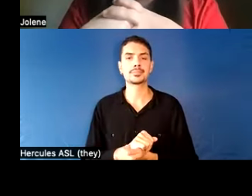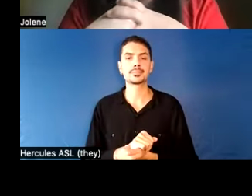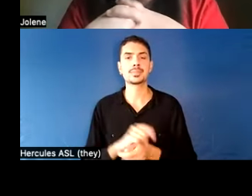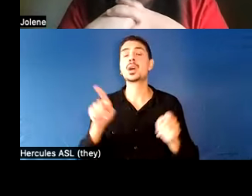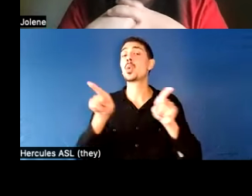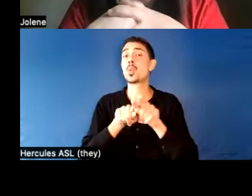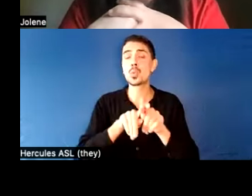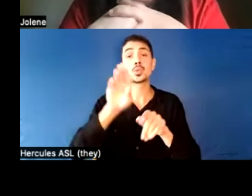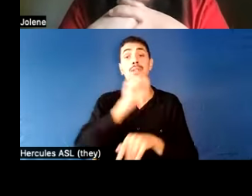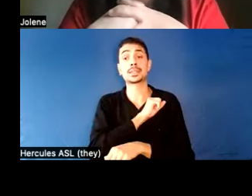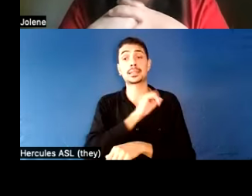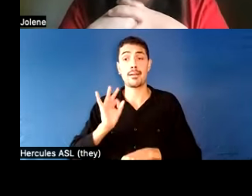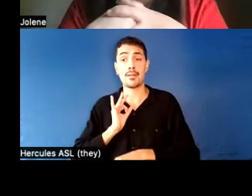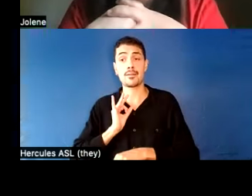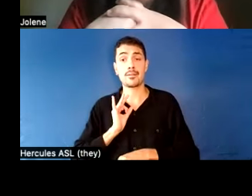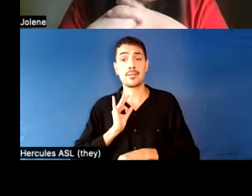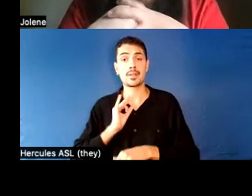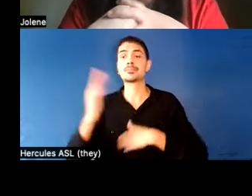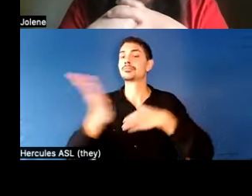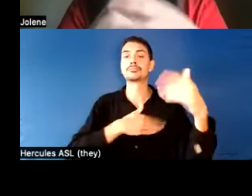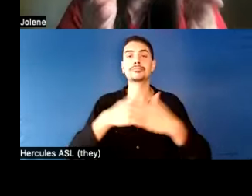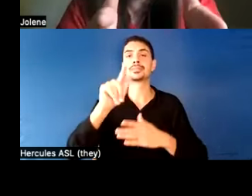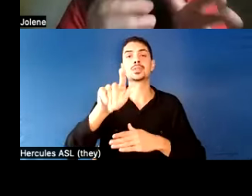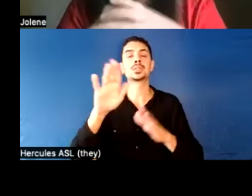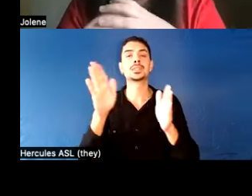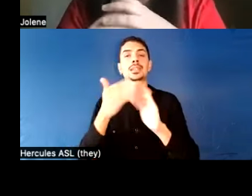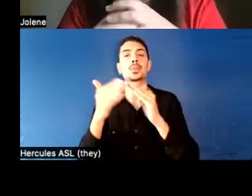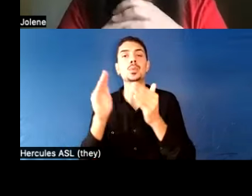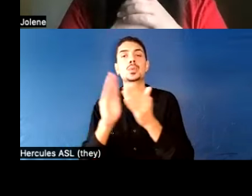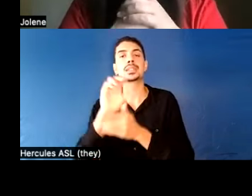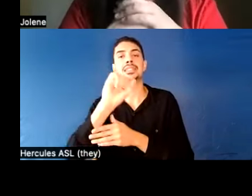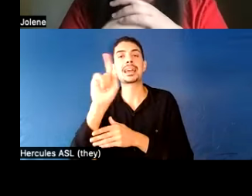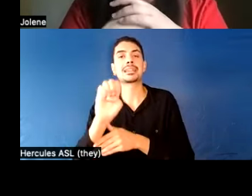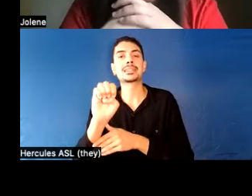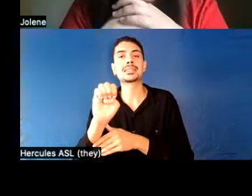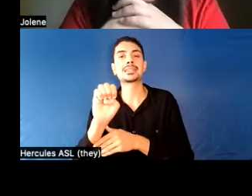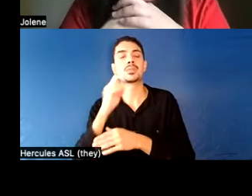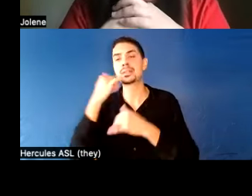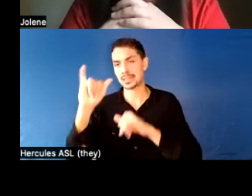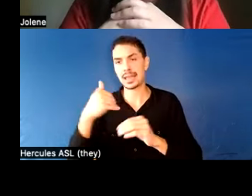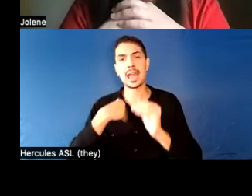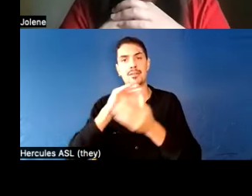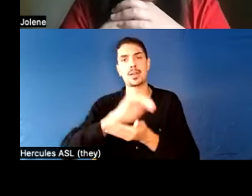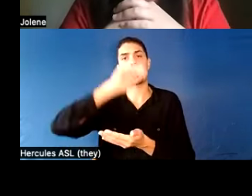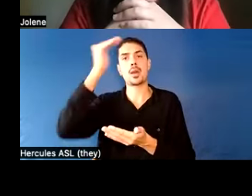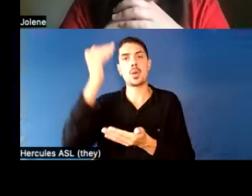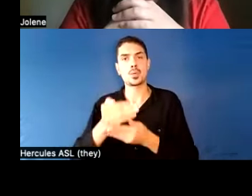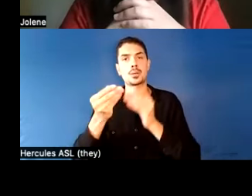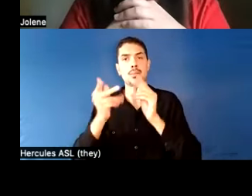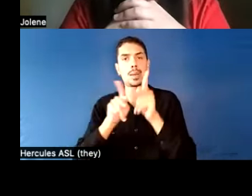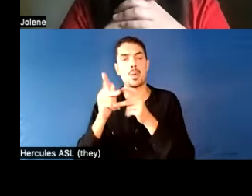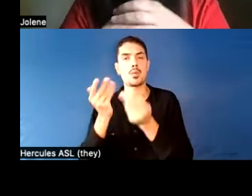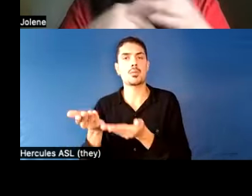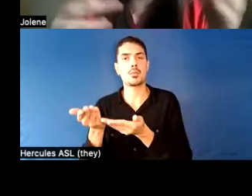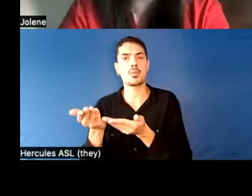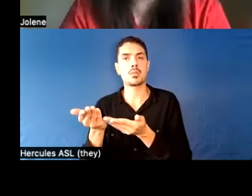changes? Regardless of the size of your community, there's only going to be a finite amount of people who are going to be at the table at the